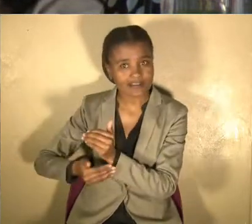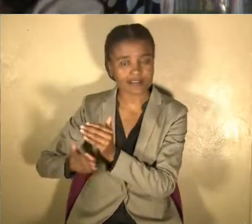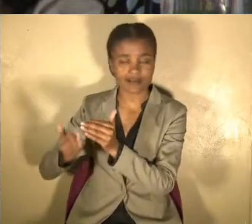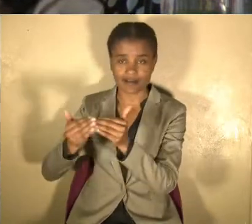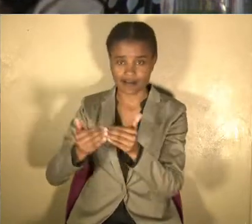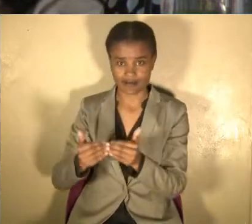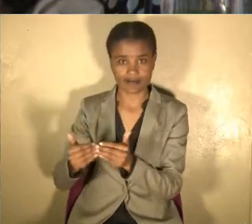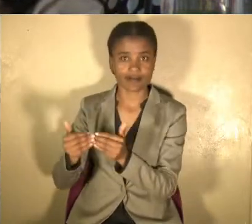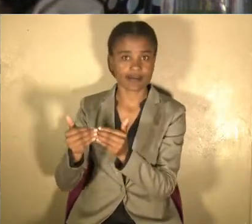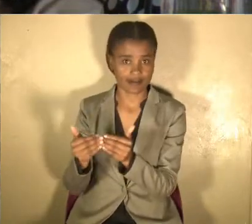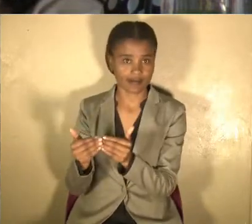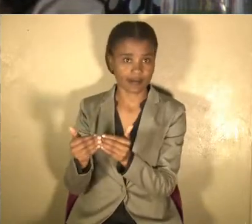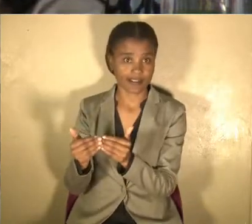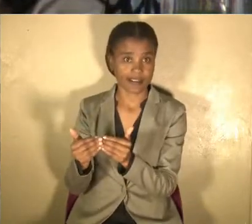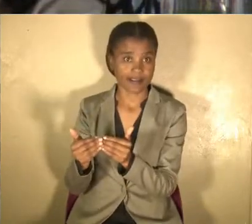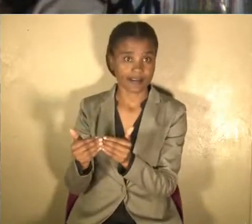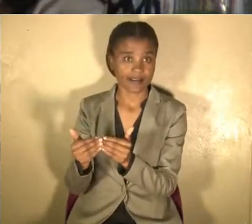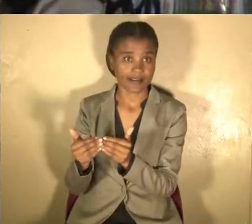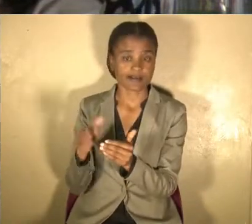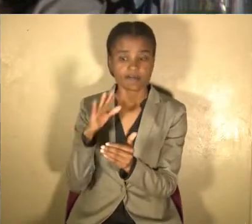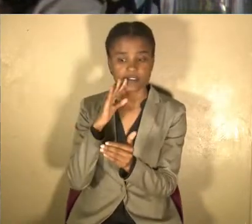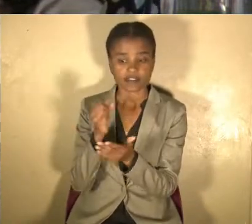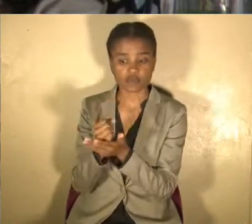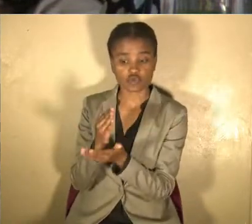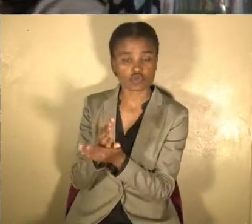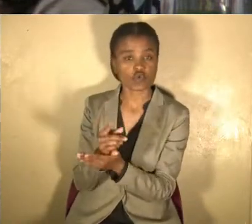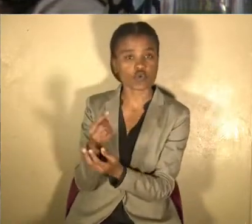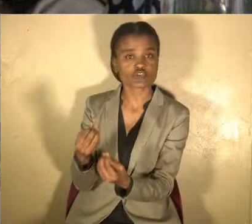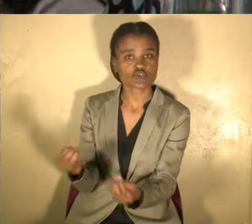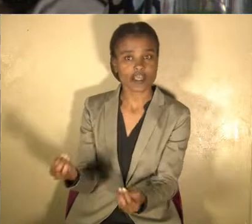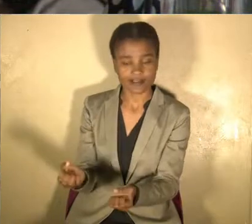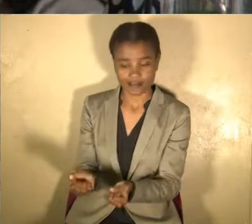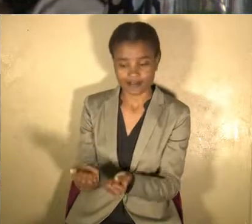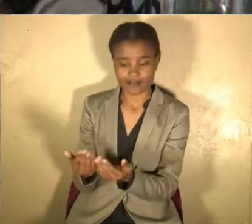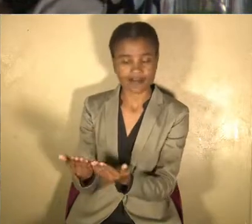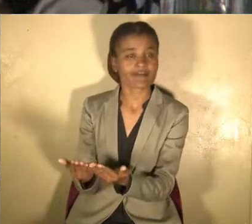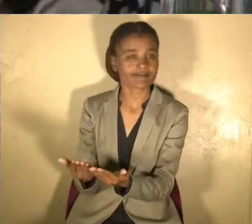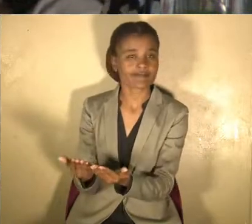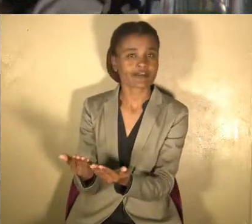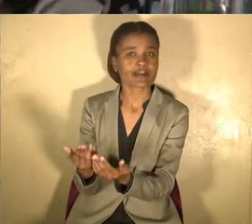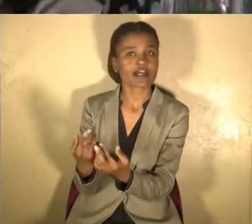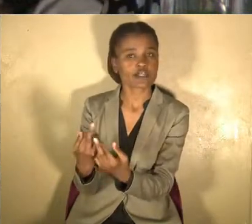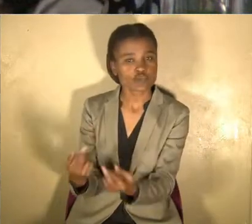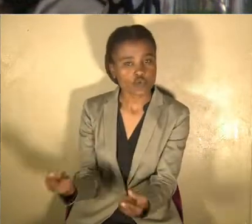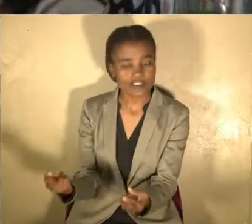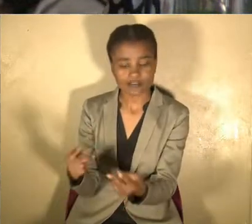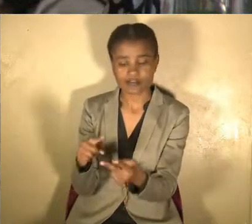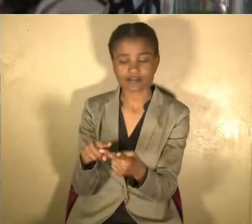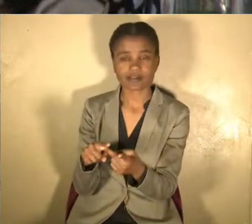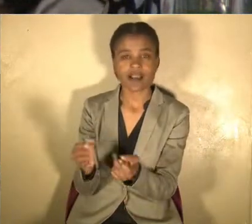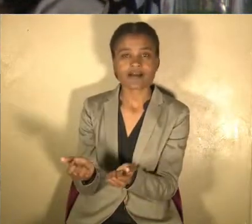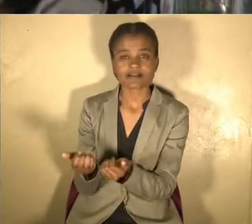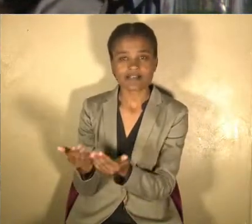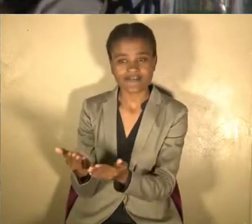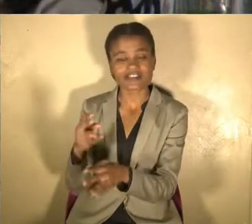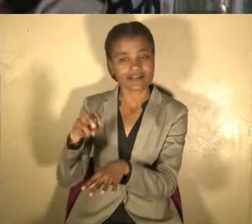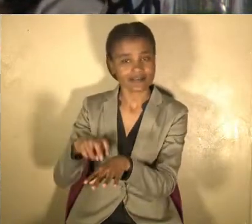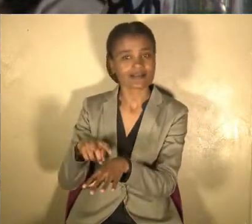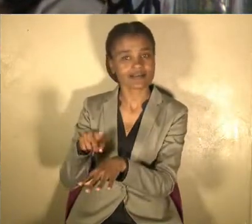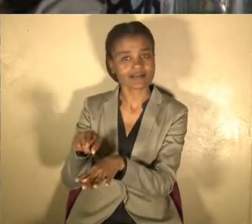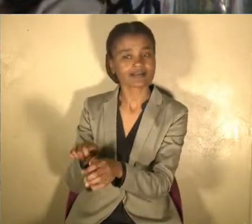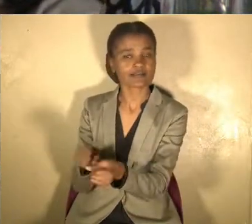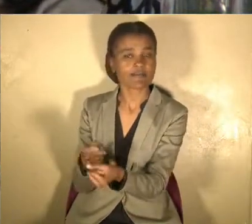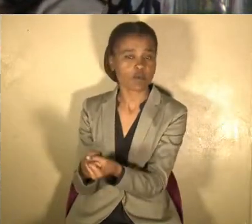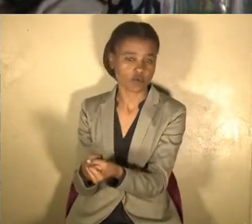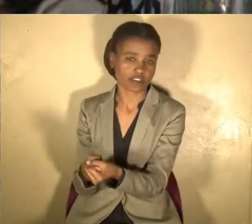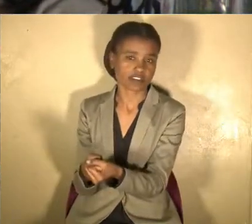it enables a child to atole the resource, the services that the department, government,